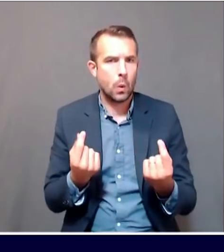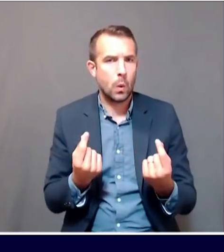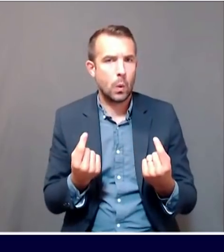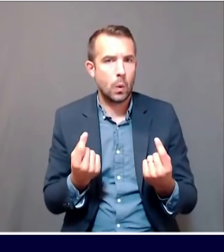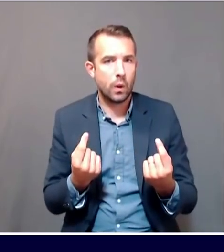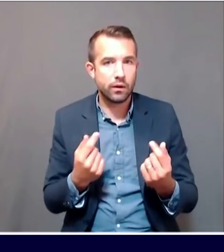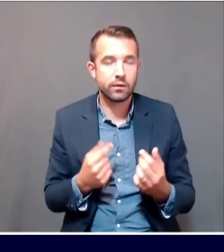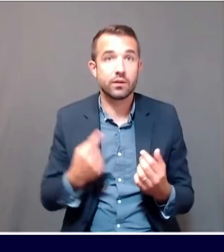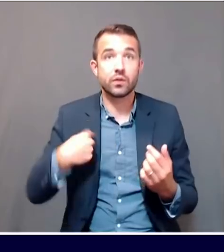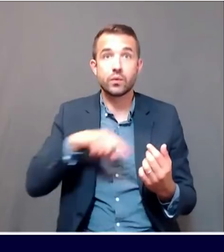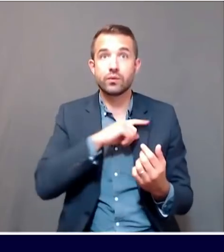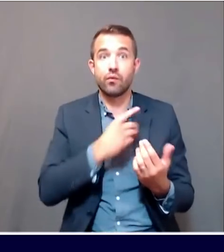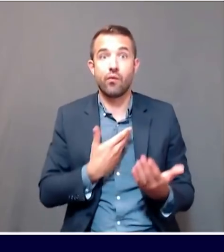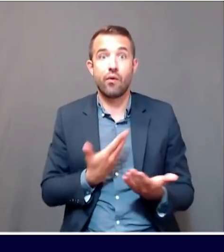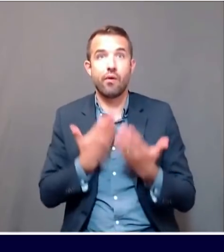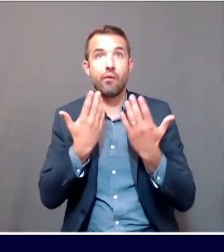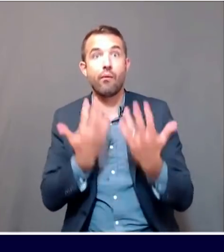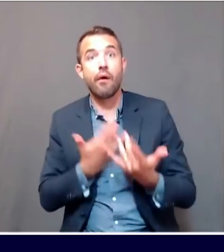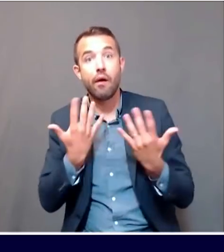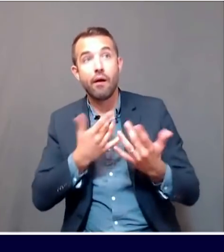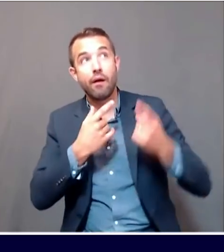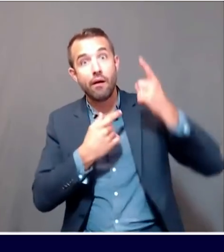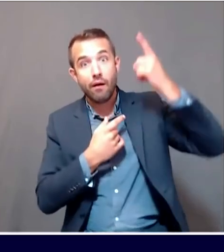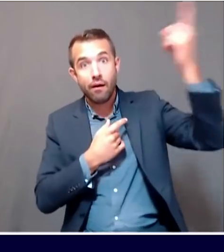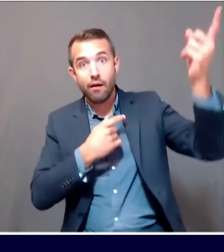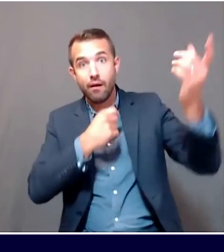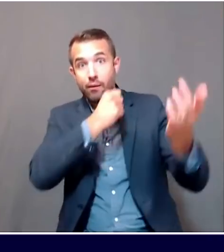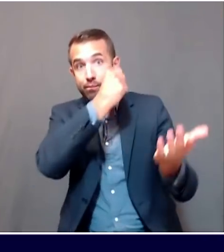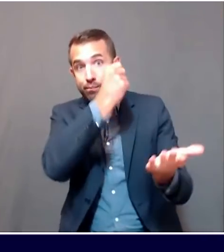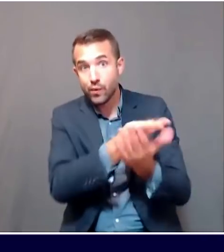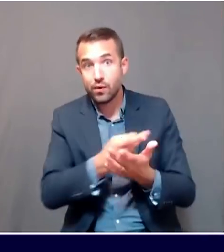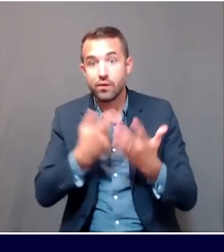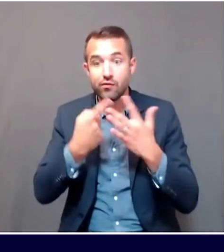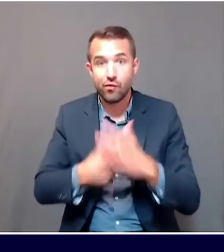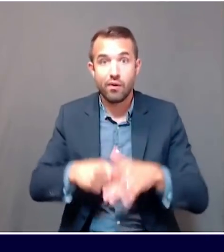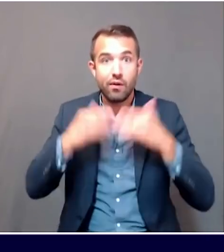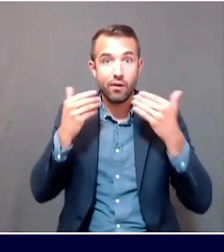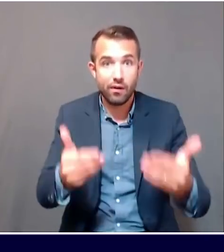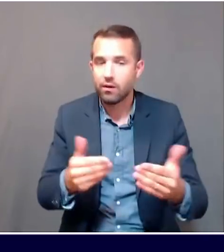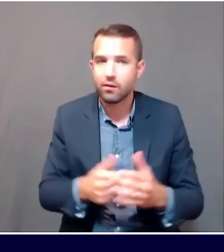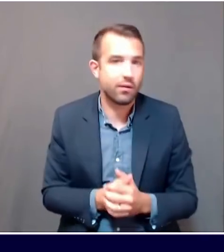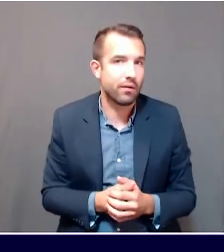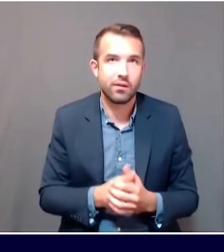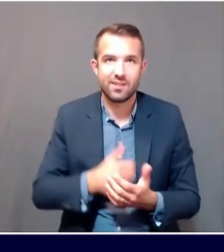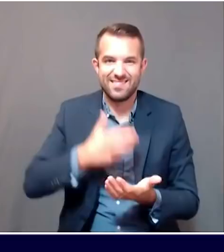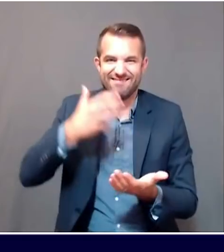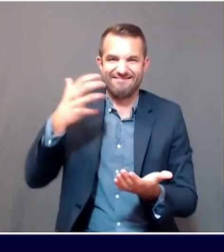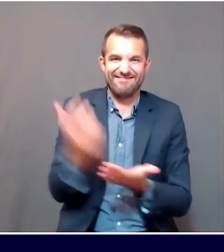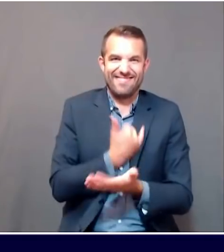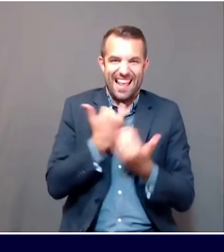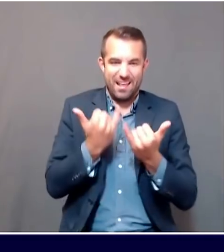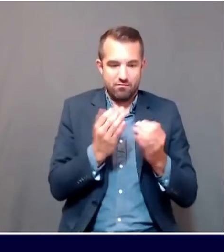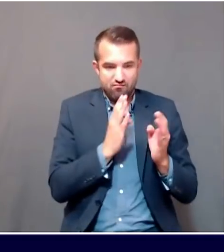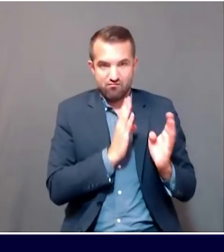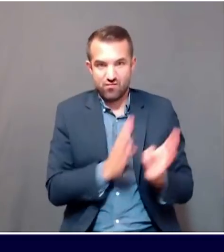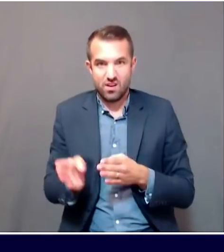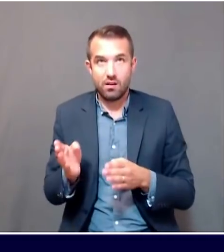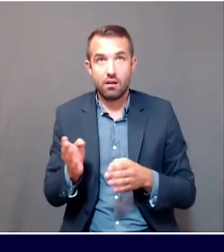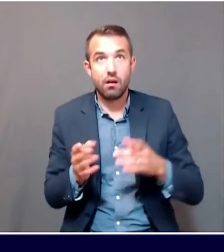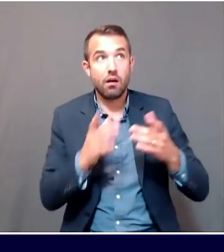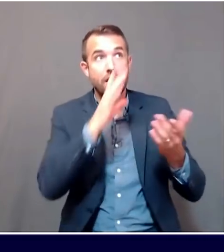be approved and start shipping before we start planning on how to implement and roll it out across